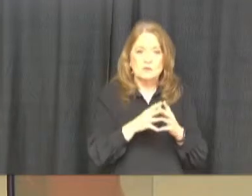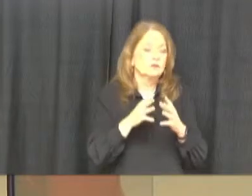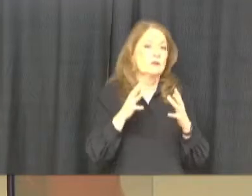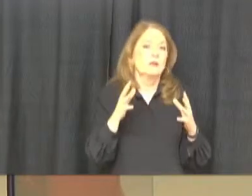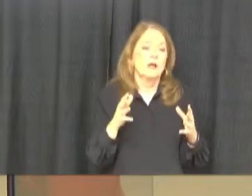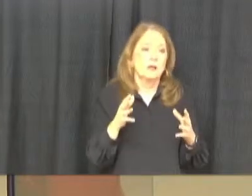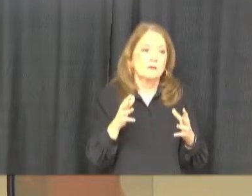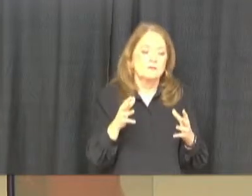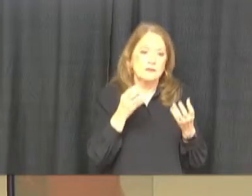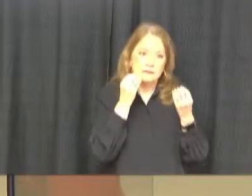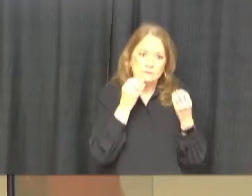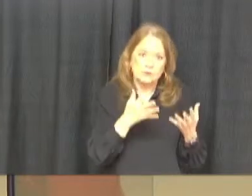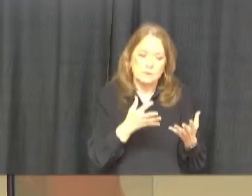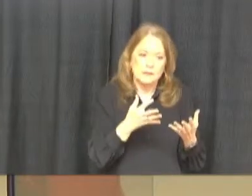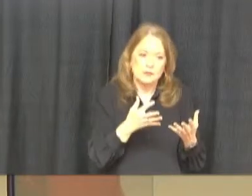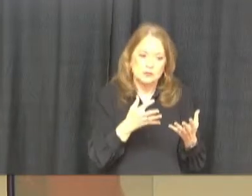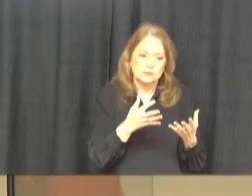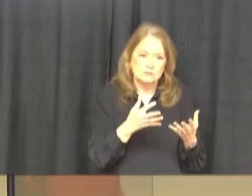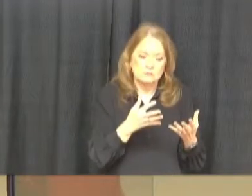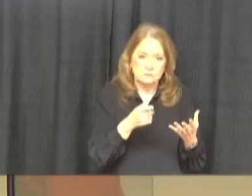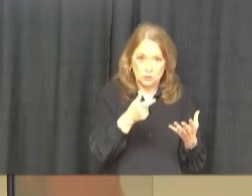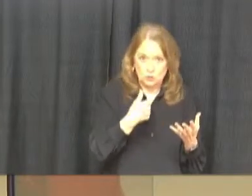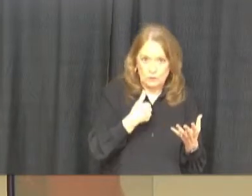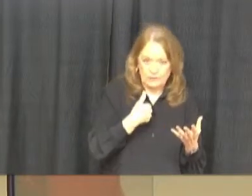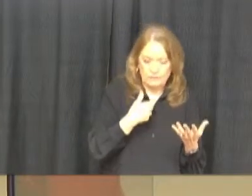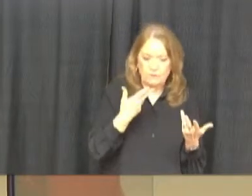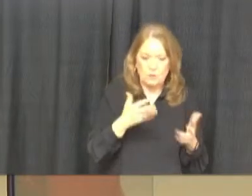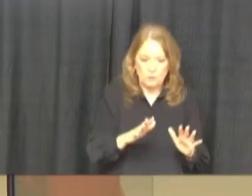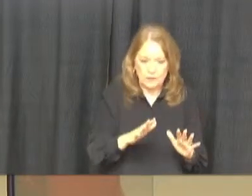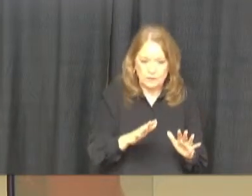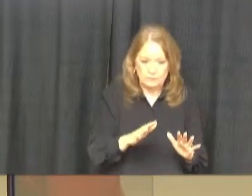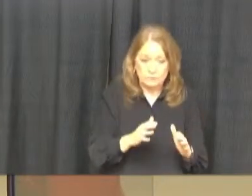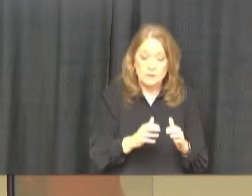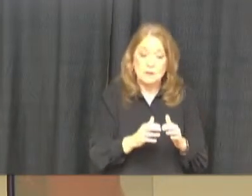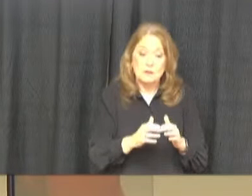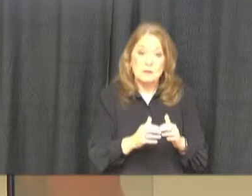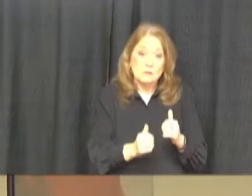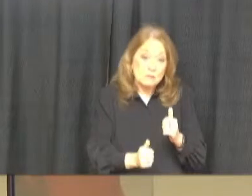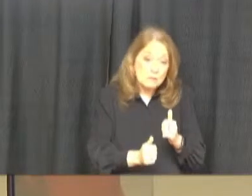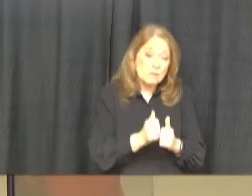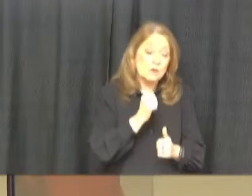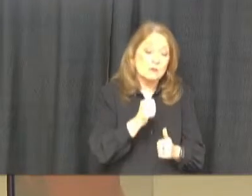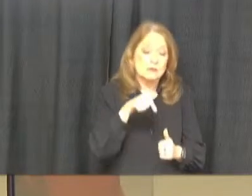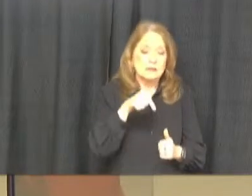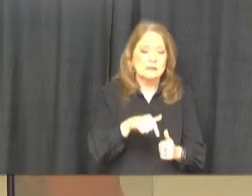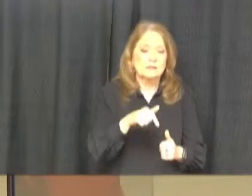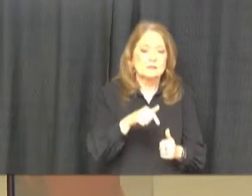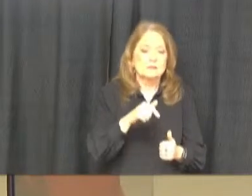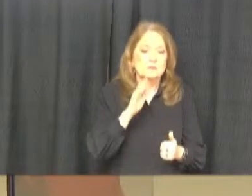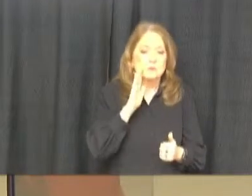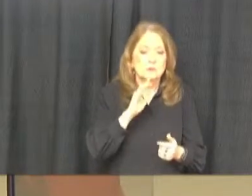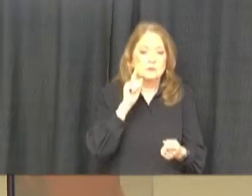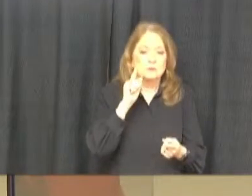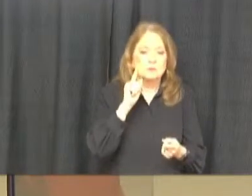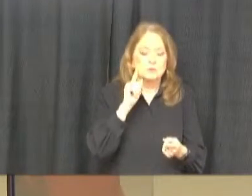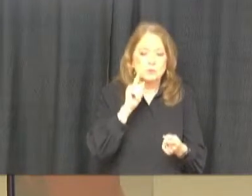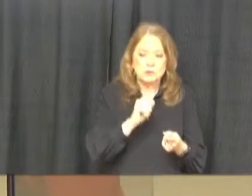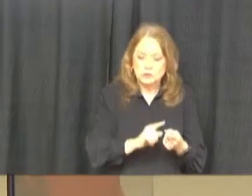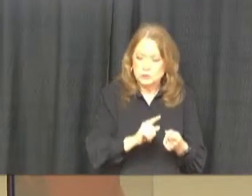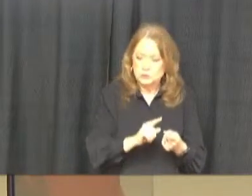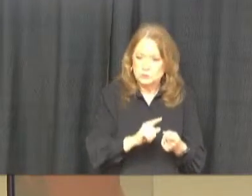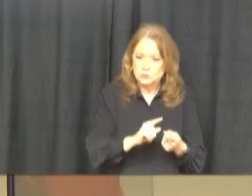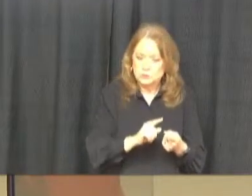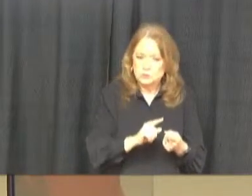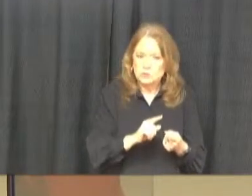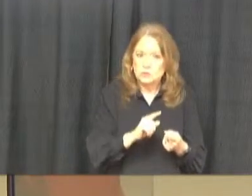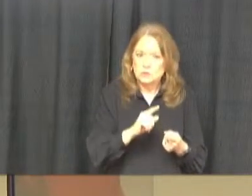of information in there for you already. Primarily, this is a product to reduce victimization. That's the